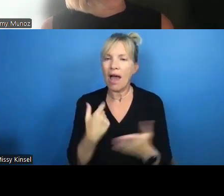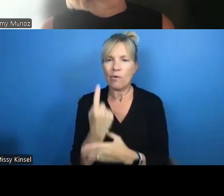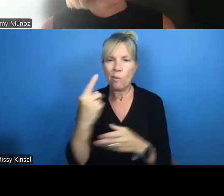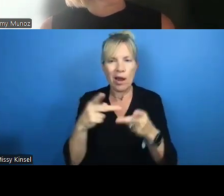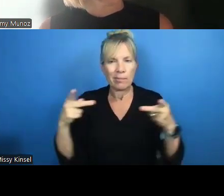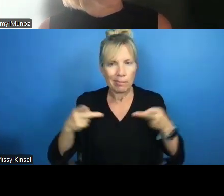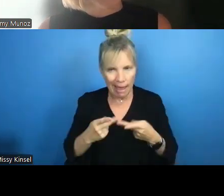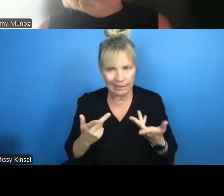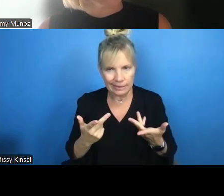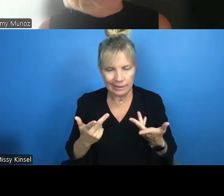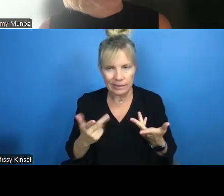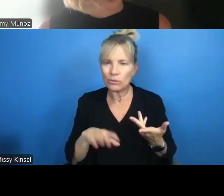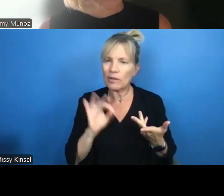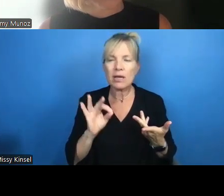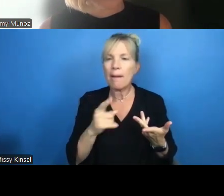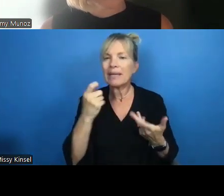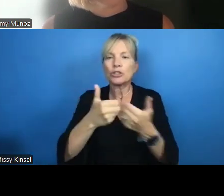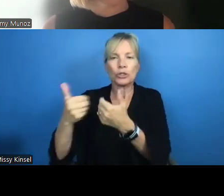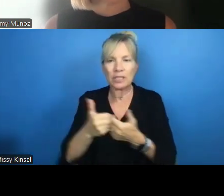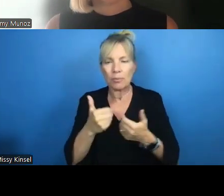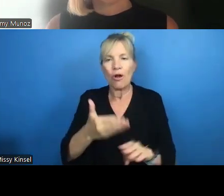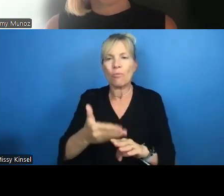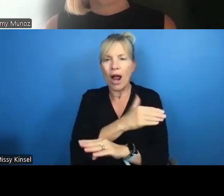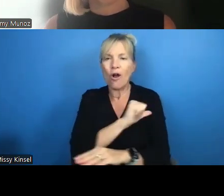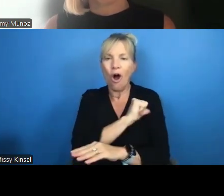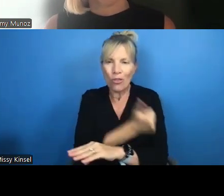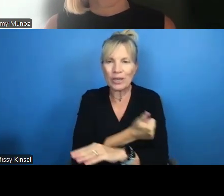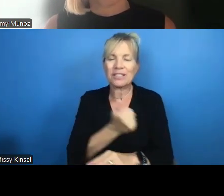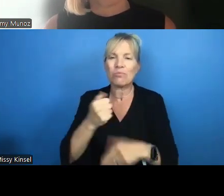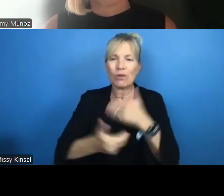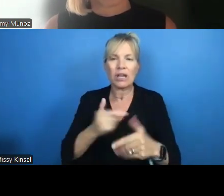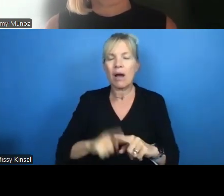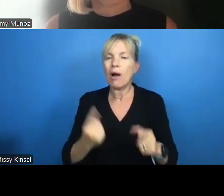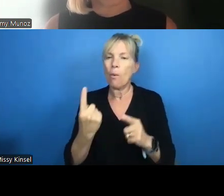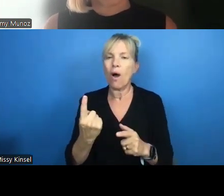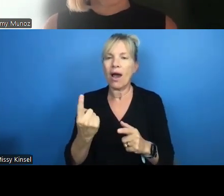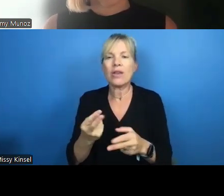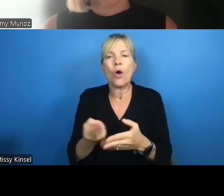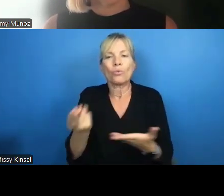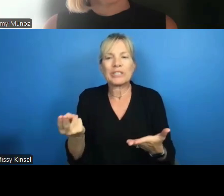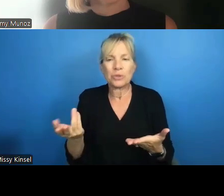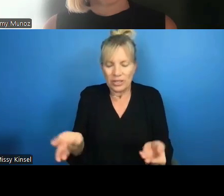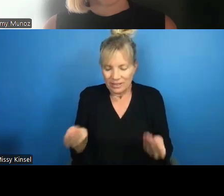to go because there are separate prior authorization processes, but it really gives them one resource